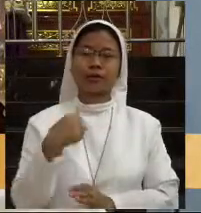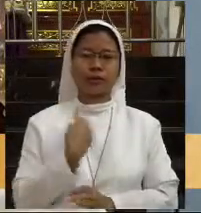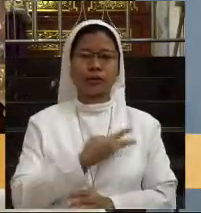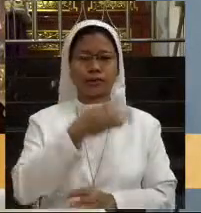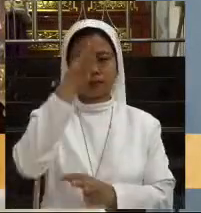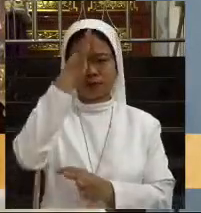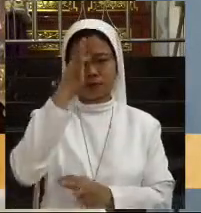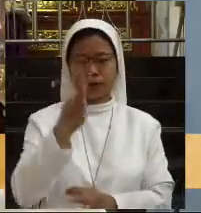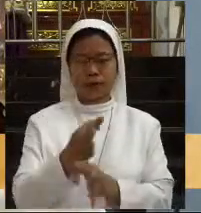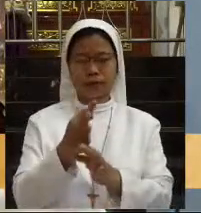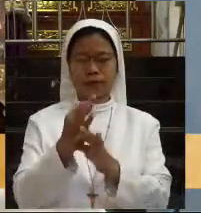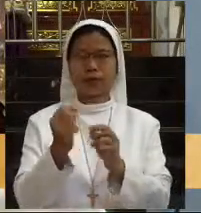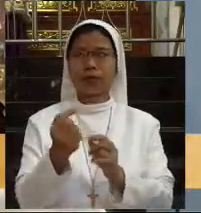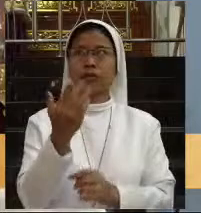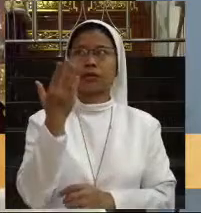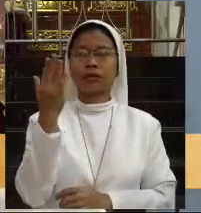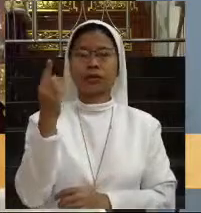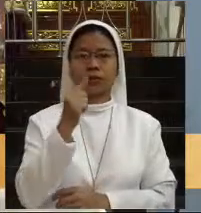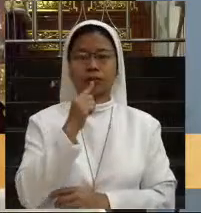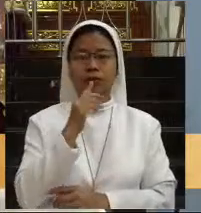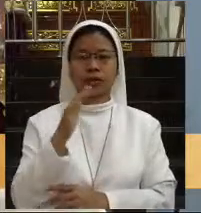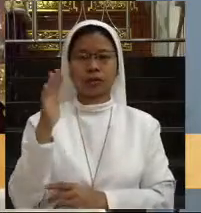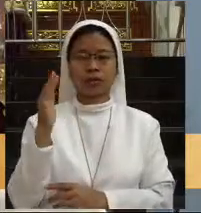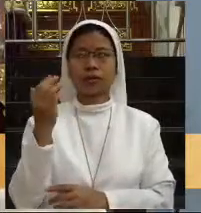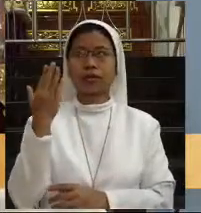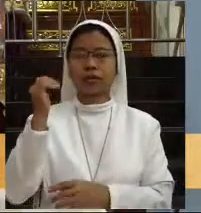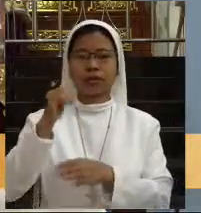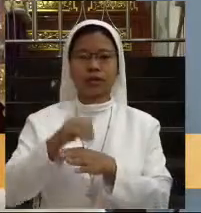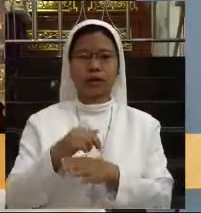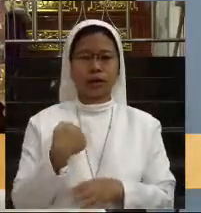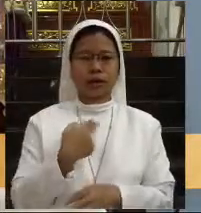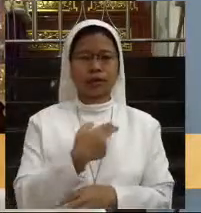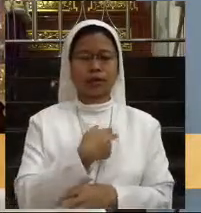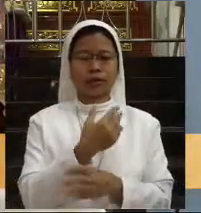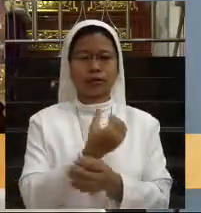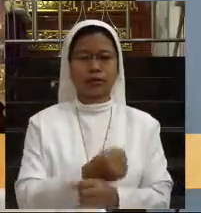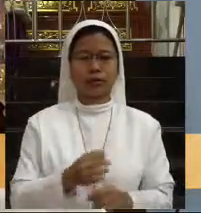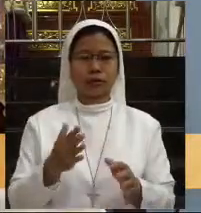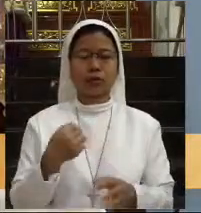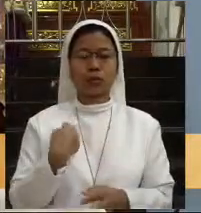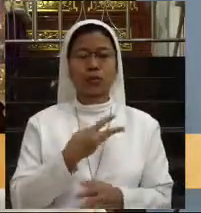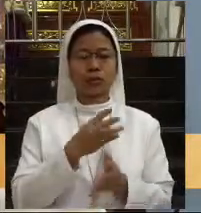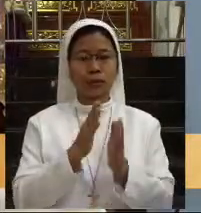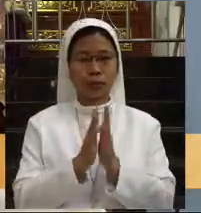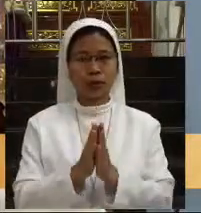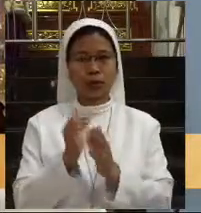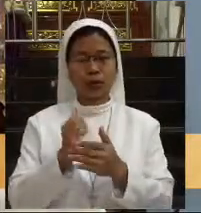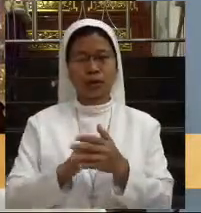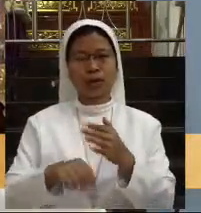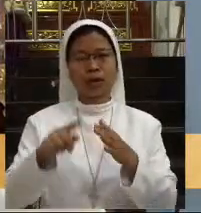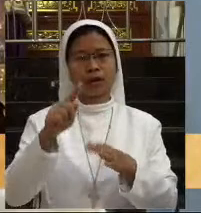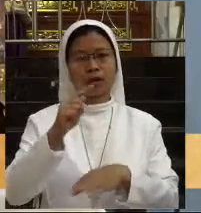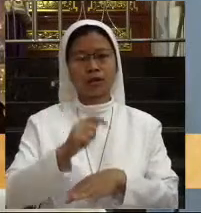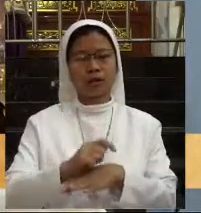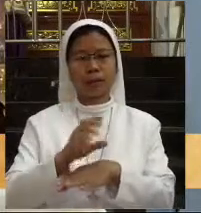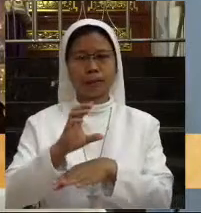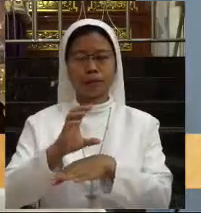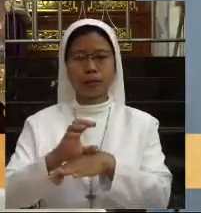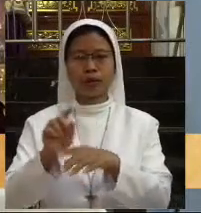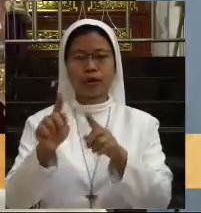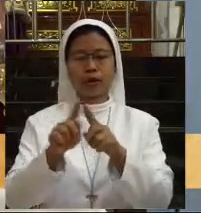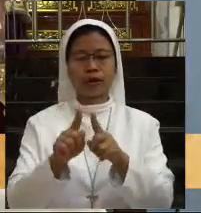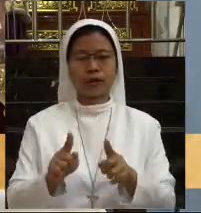promise to send the Messiah. They prayed to God in the temple as faithful